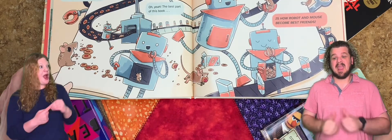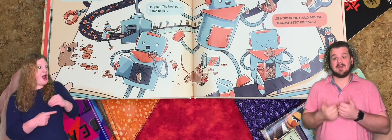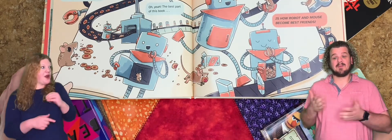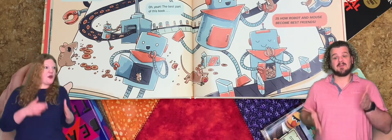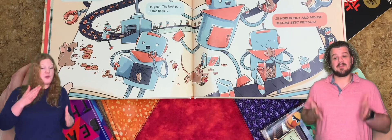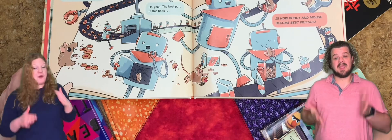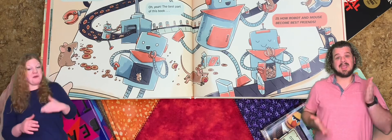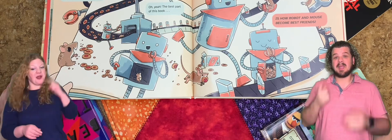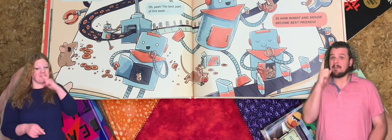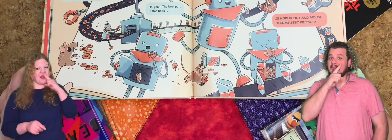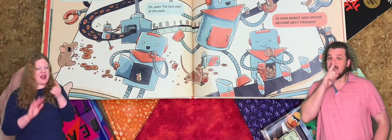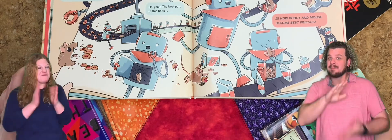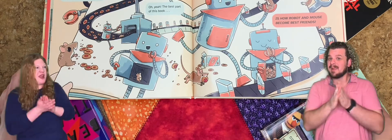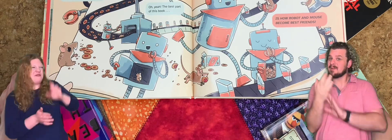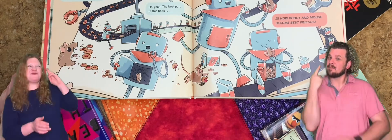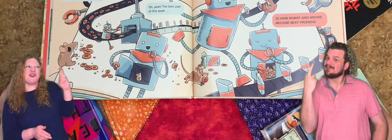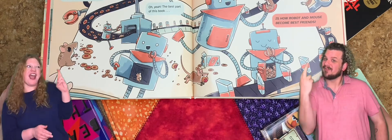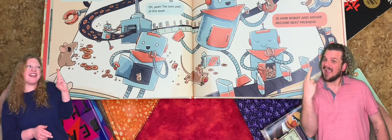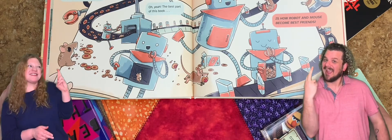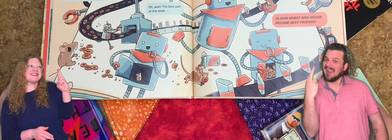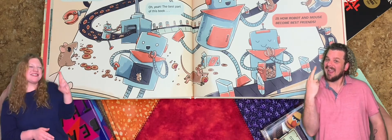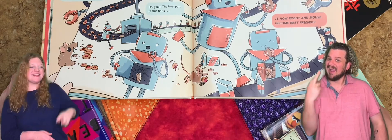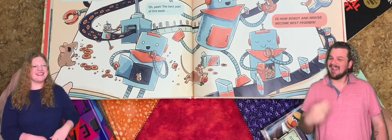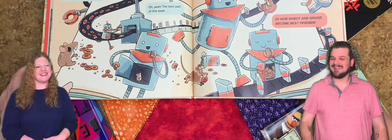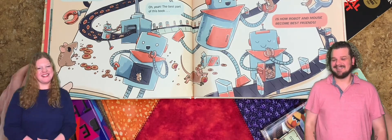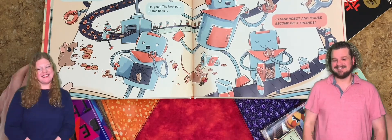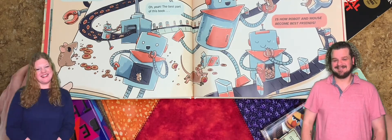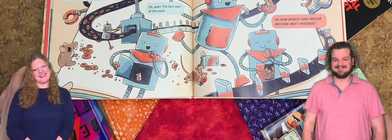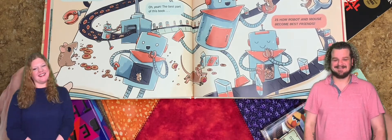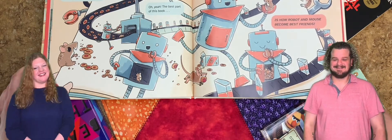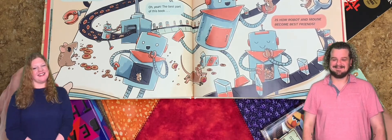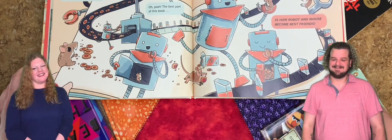how robot and mouse become best friends.